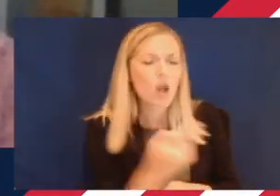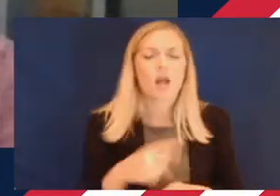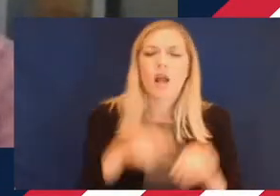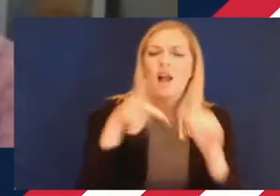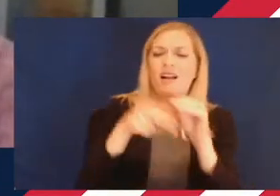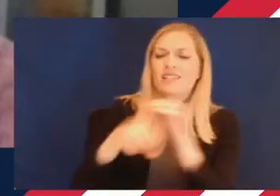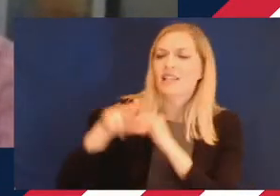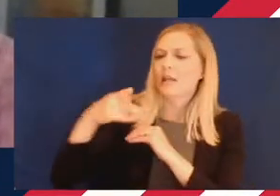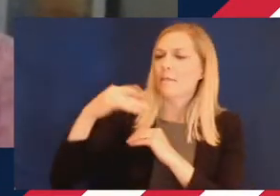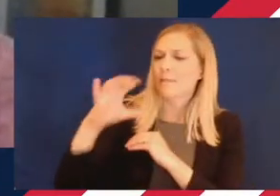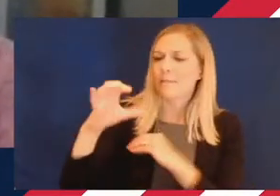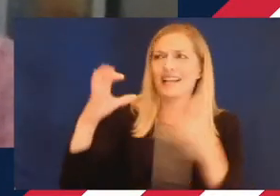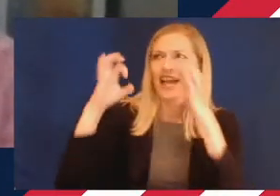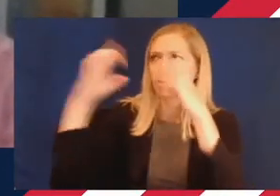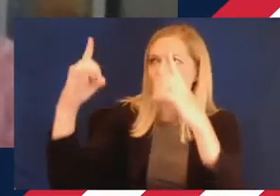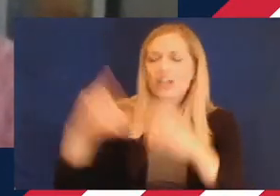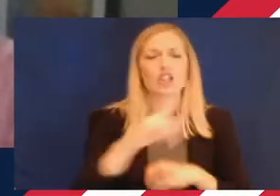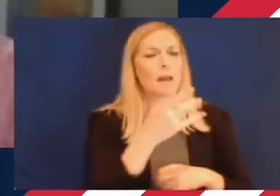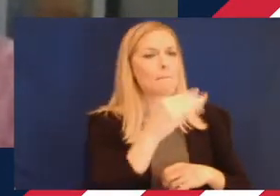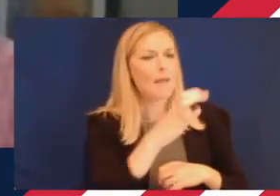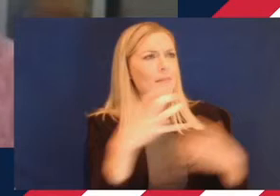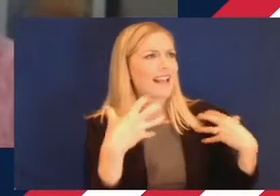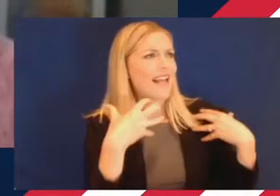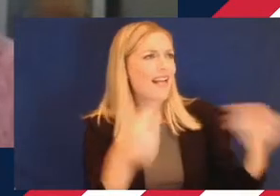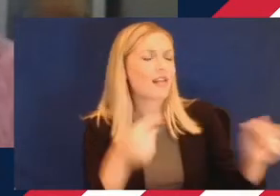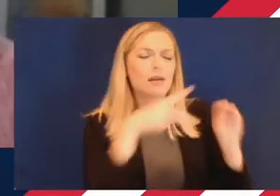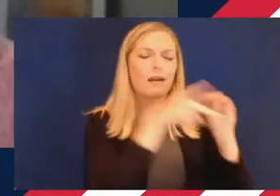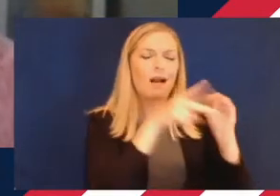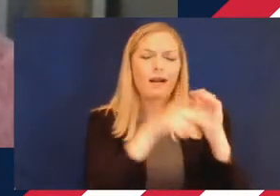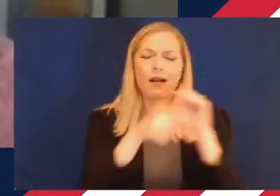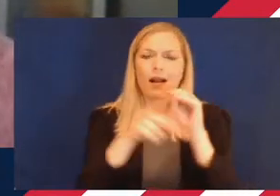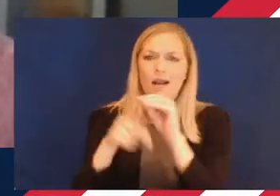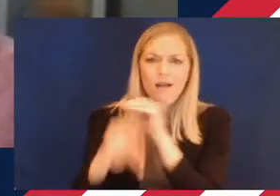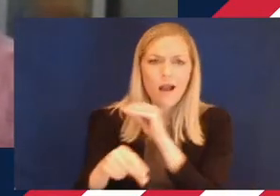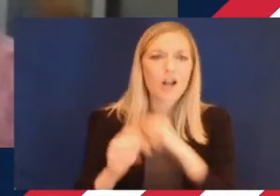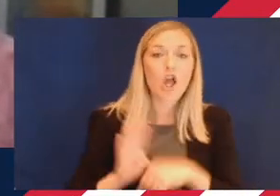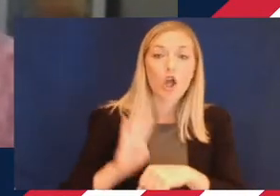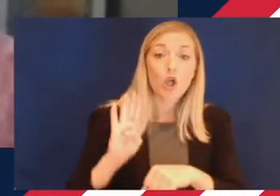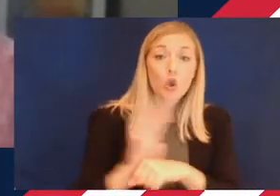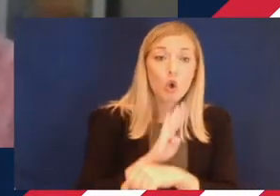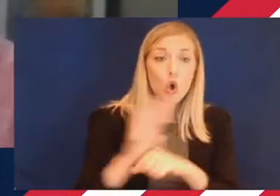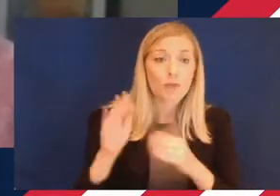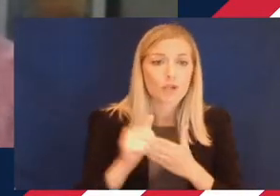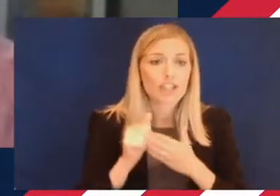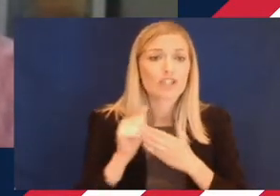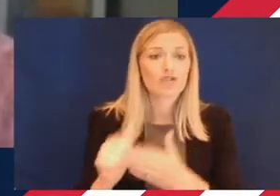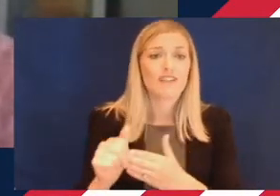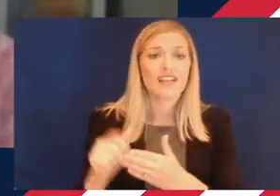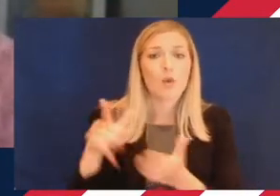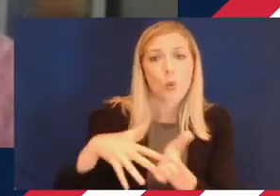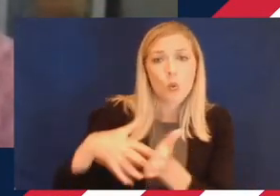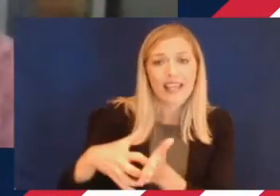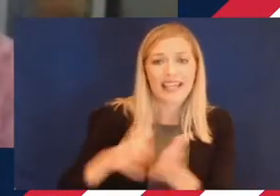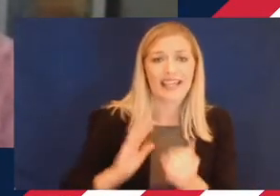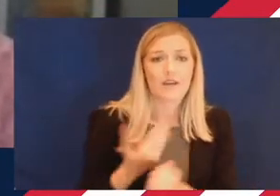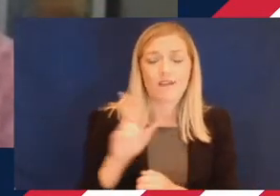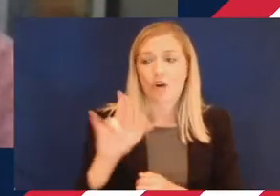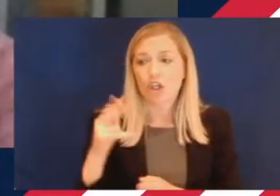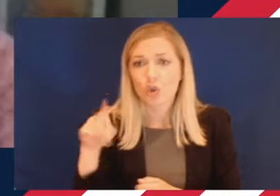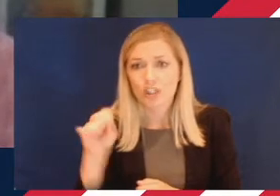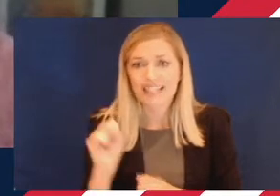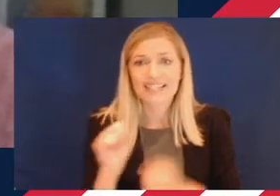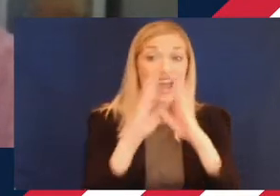net programs, the corporate-driven weakening of our unions, of environmental regulations, housing and nutrition